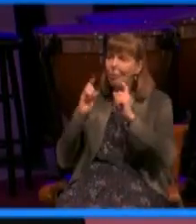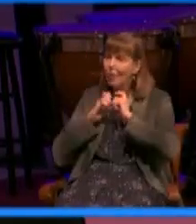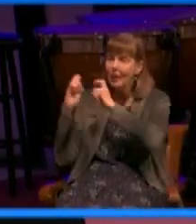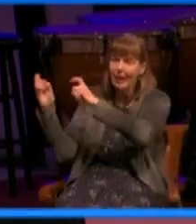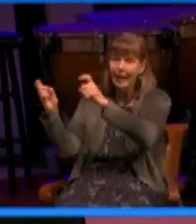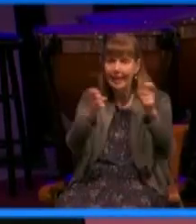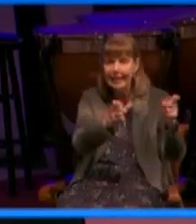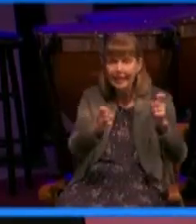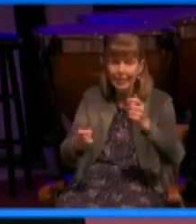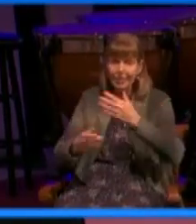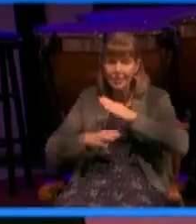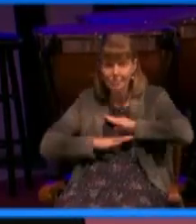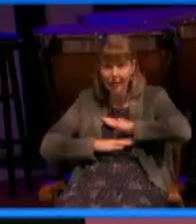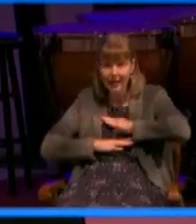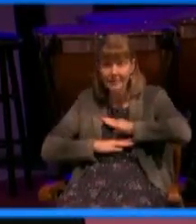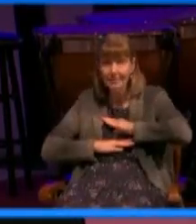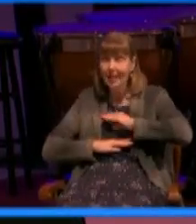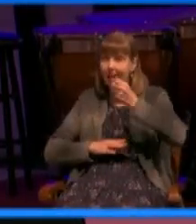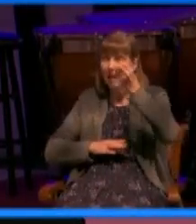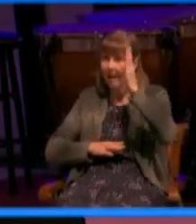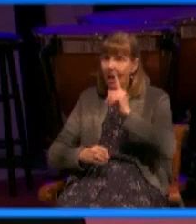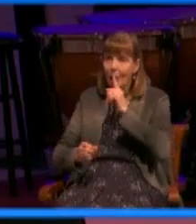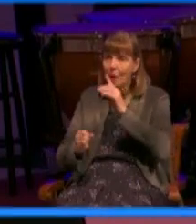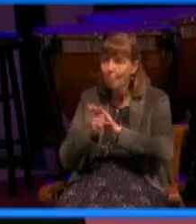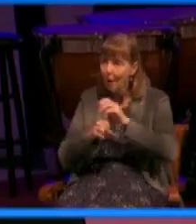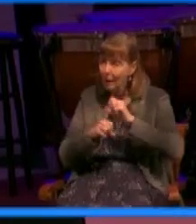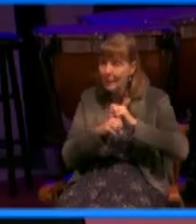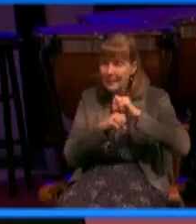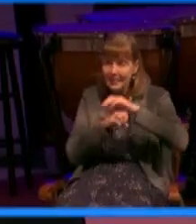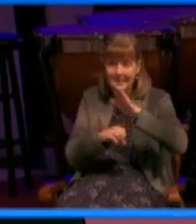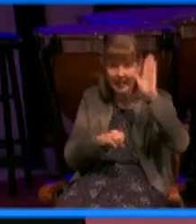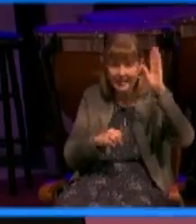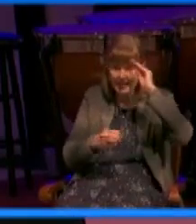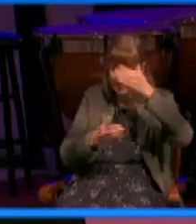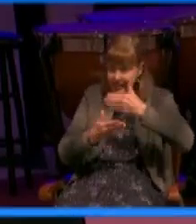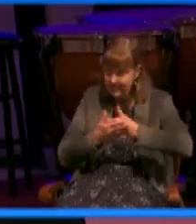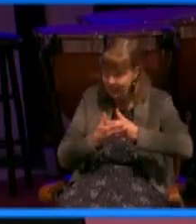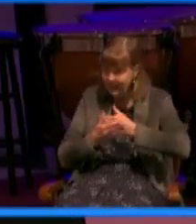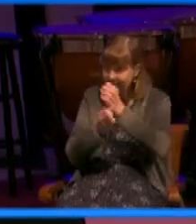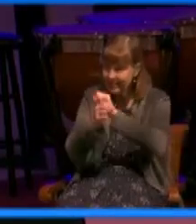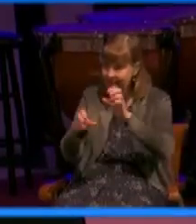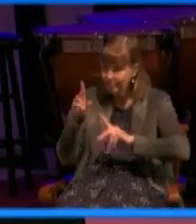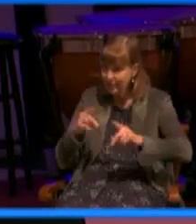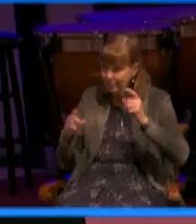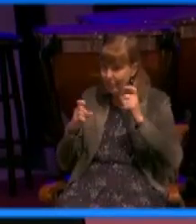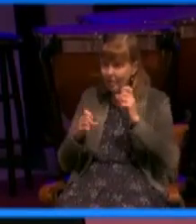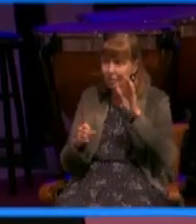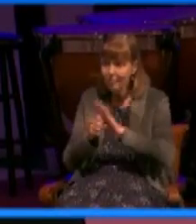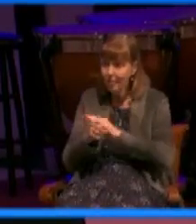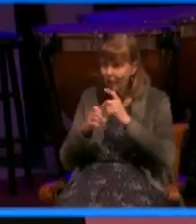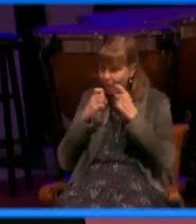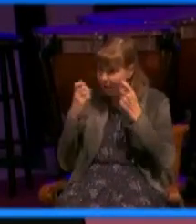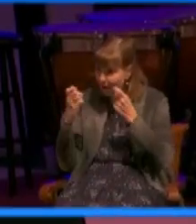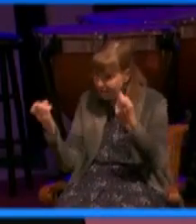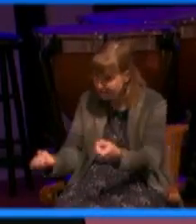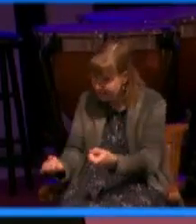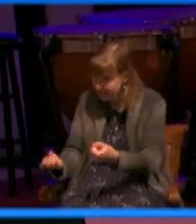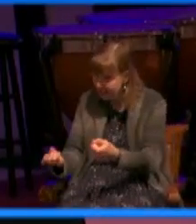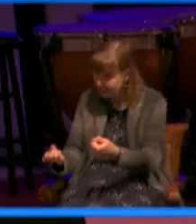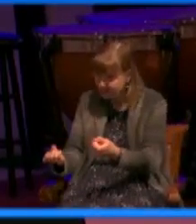to send his son and save sinners? And did he not fulfill his promise? Of course he did. Why? Because he is El Shaddai, God